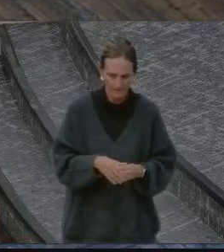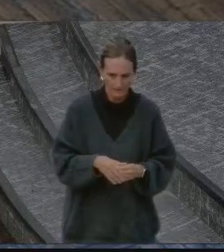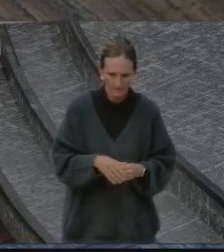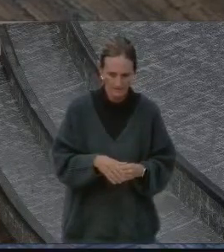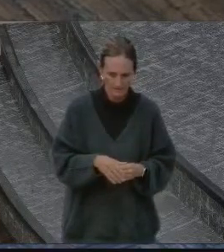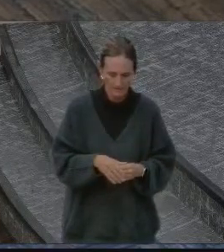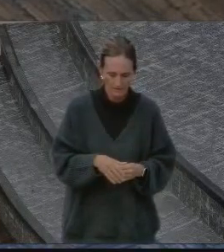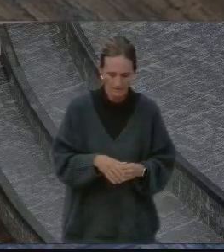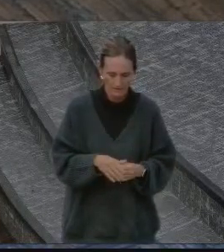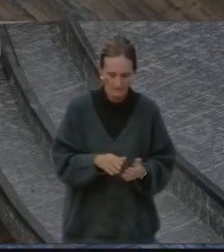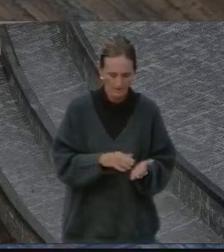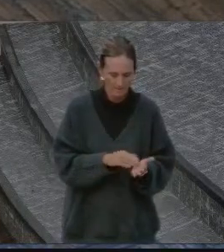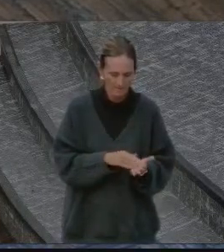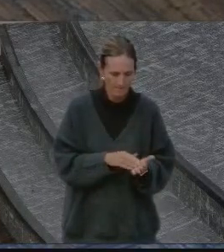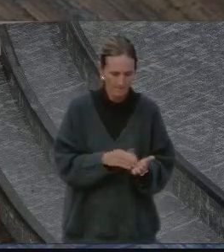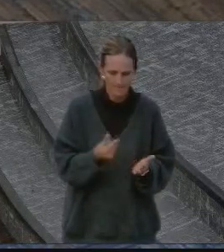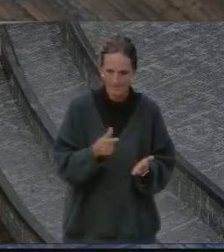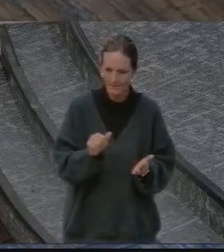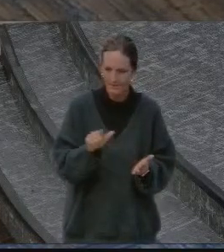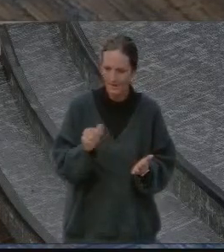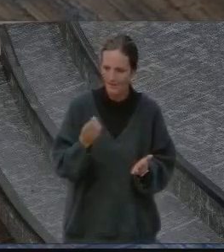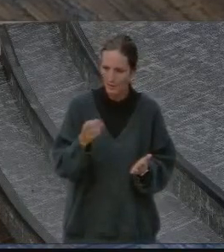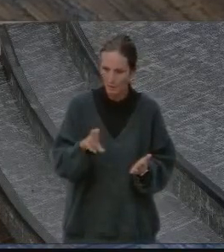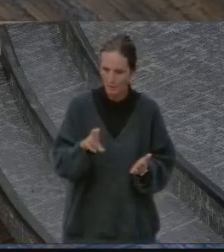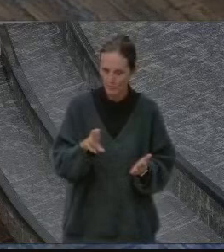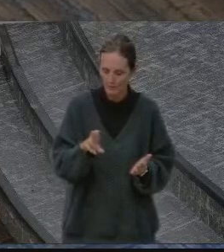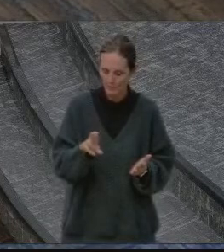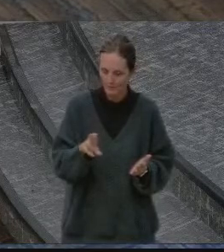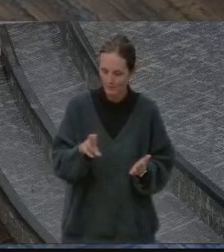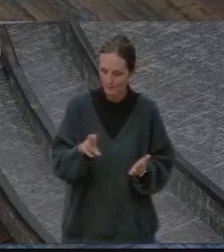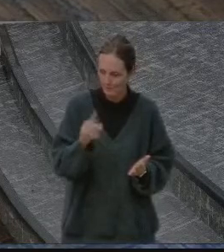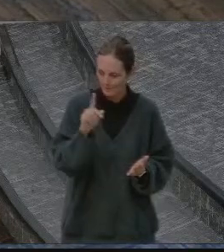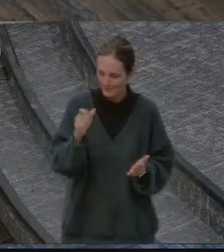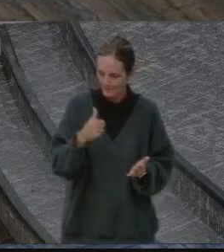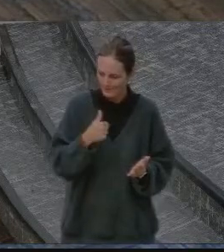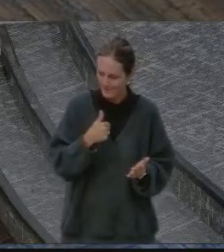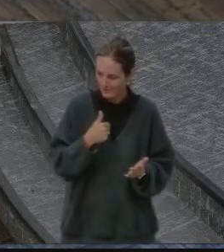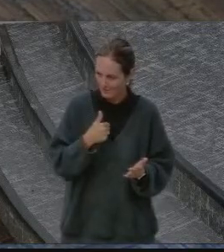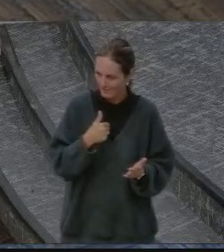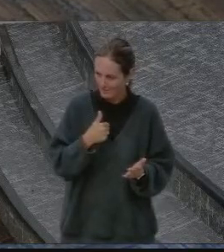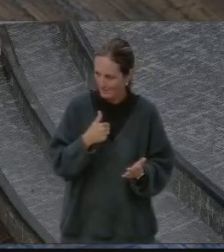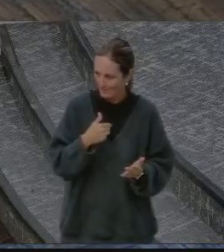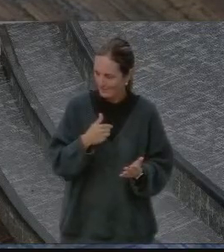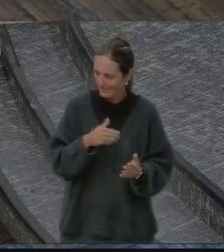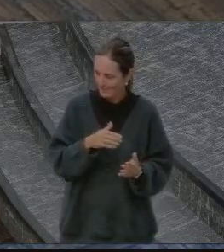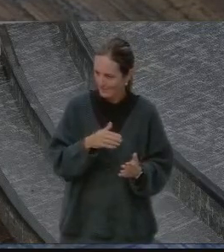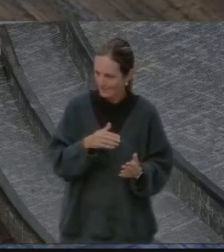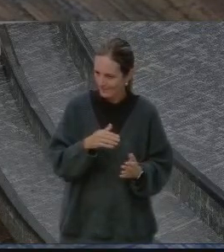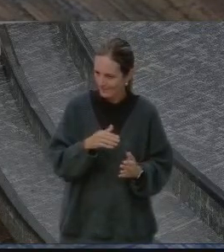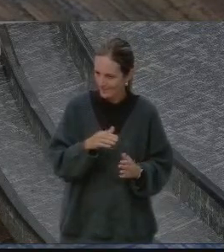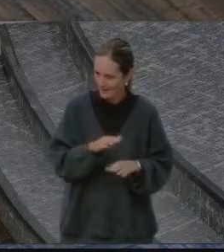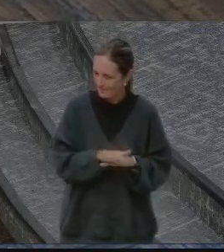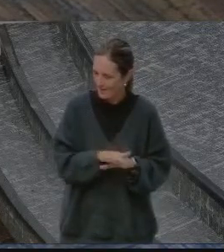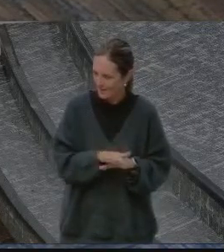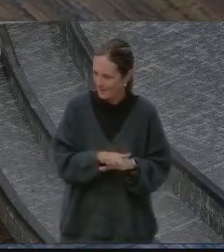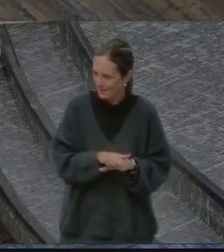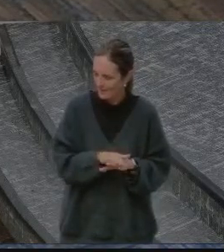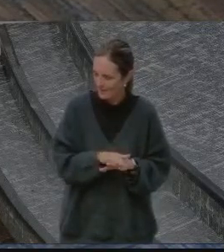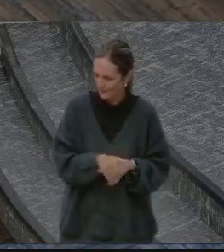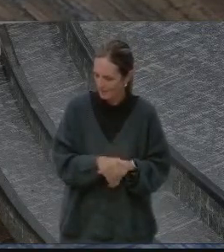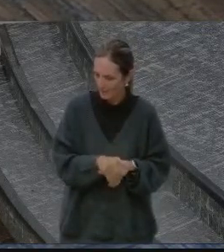insert a plug, and Ms. Gallagher is probably gonna like, because I'm like being a hypocrite right now, but this is related,